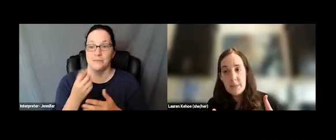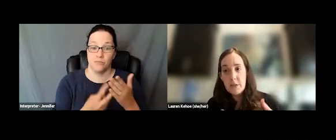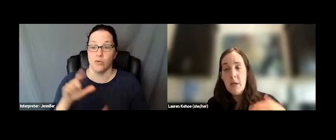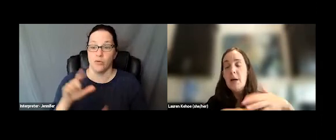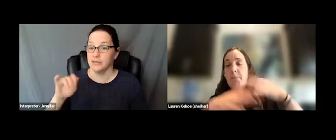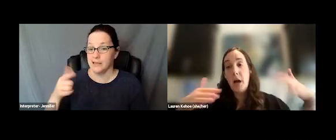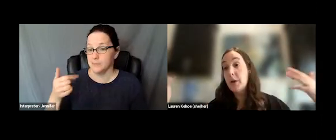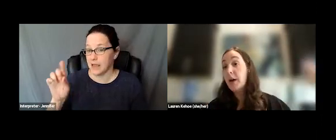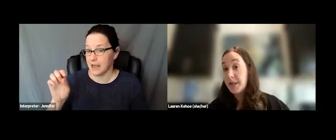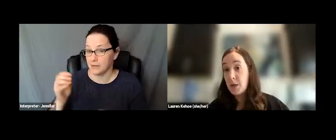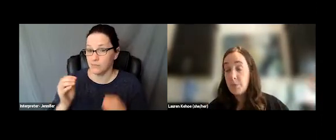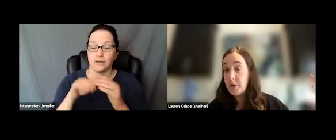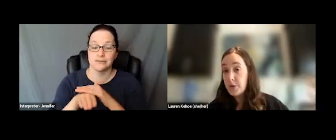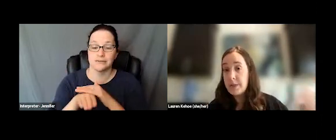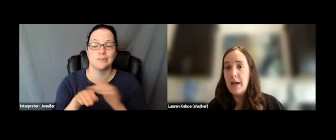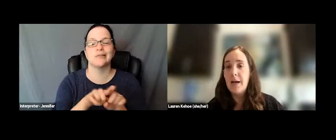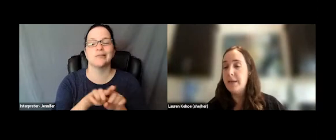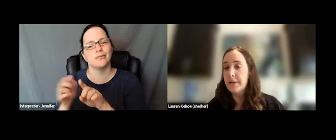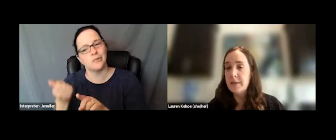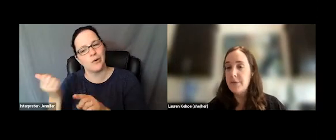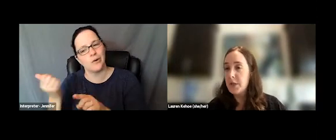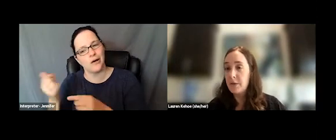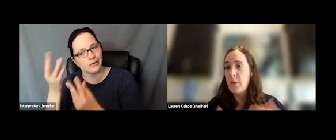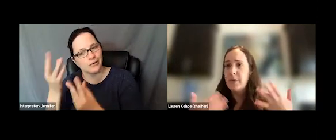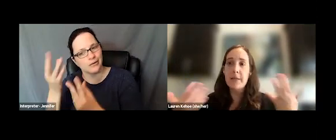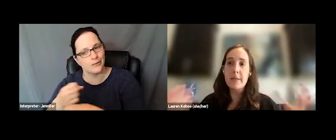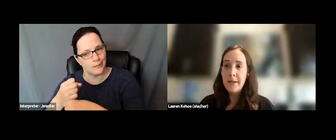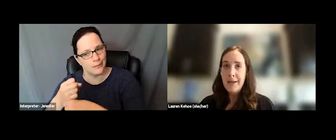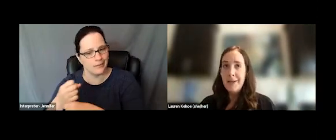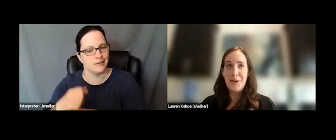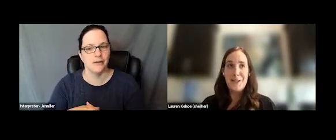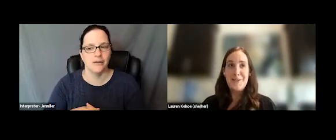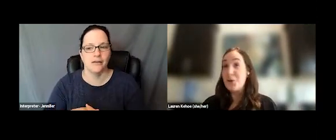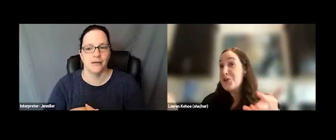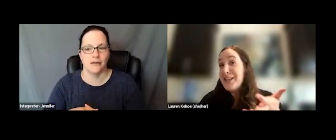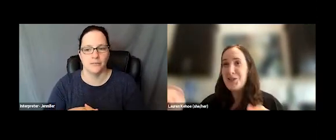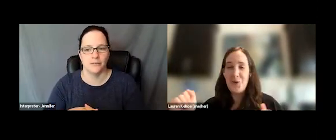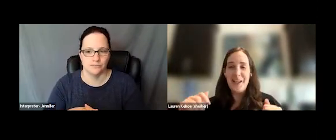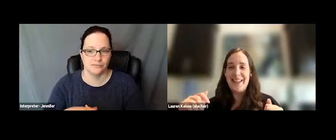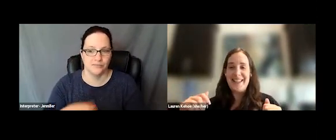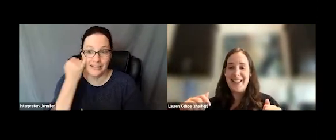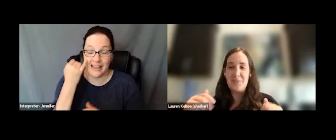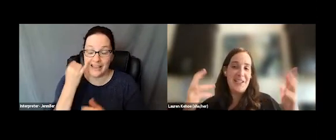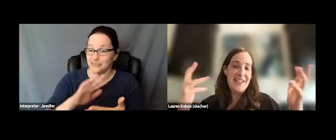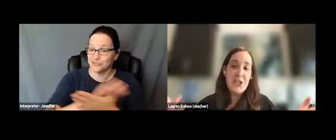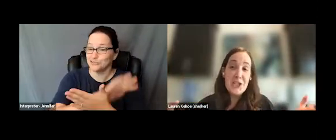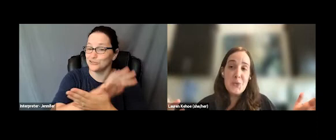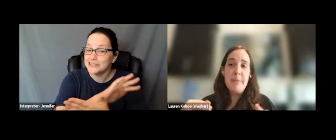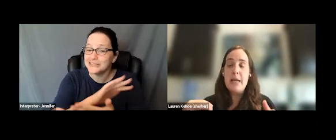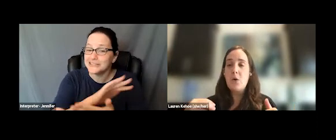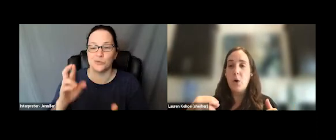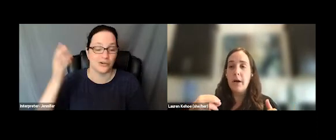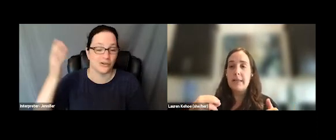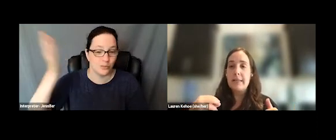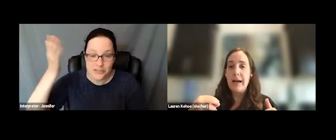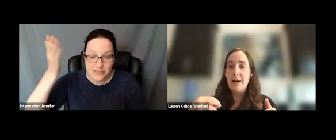more accessible, but other content we produce in the division, whether it's worksheets or it's presentations we